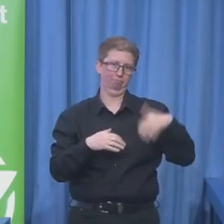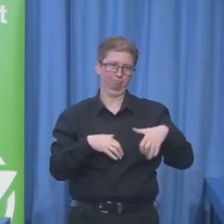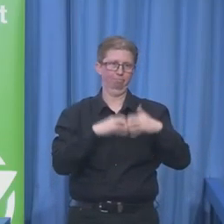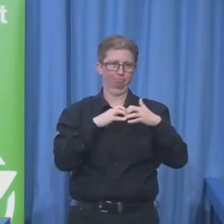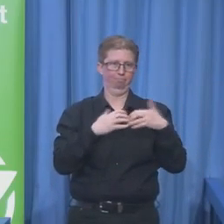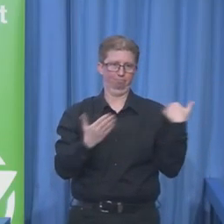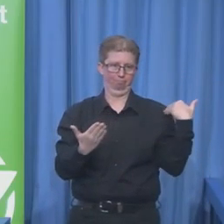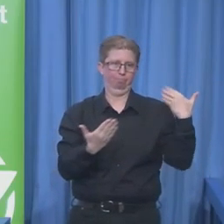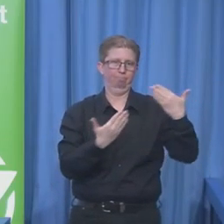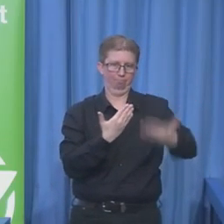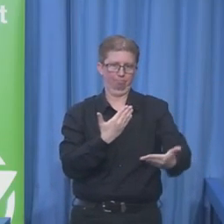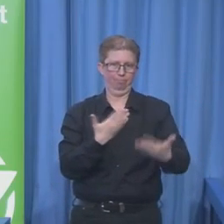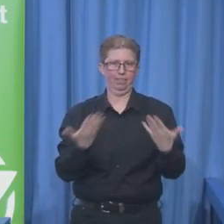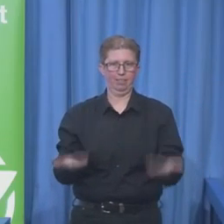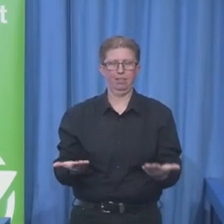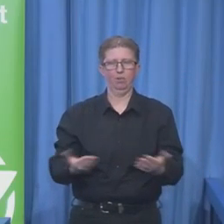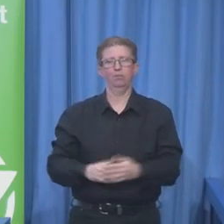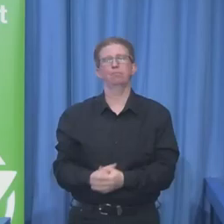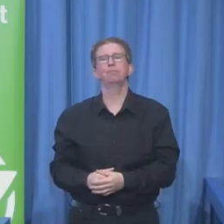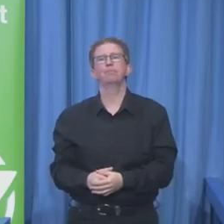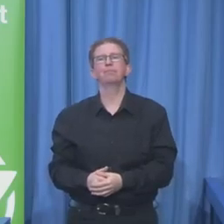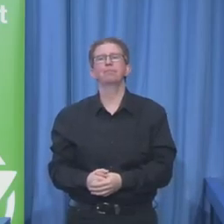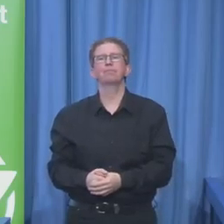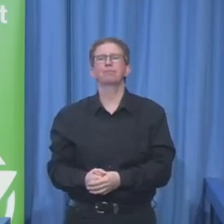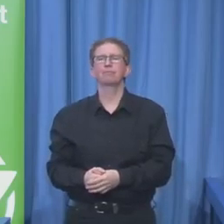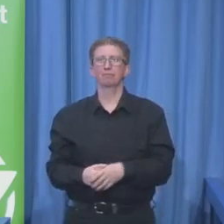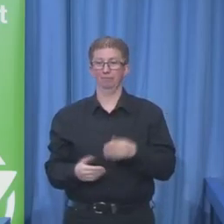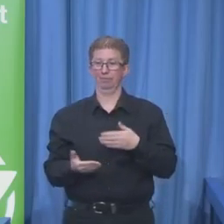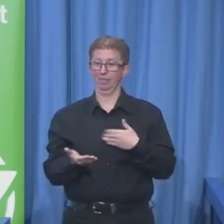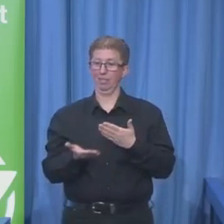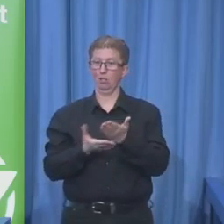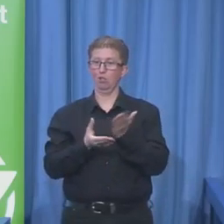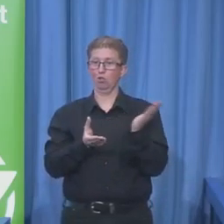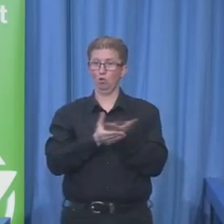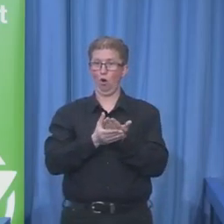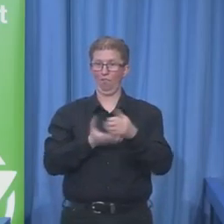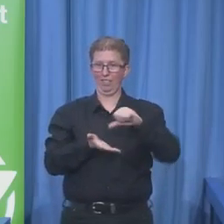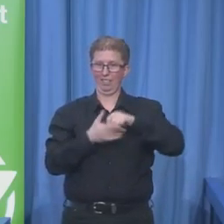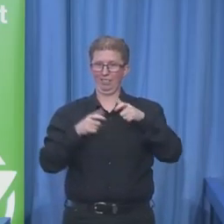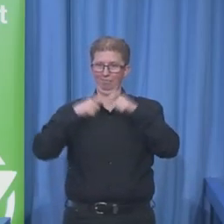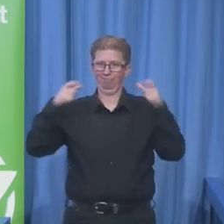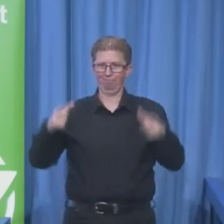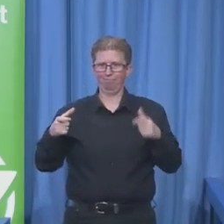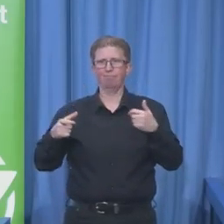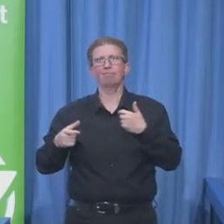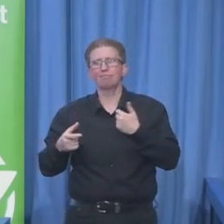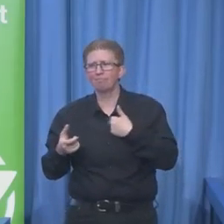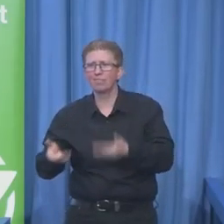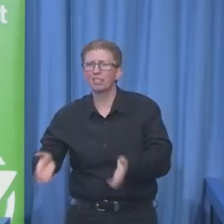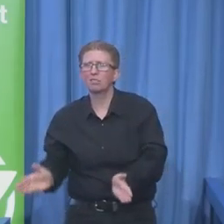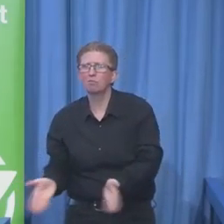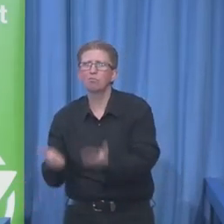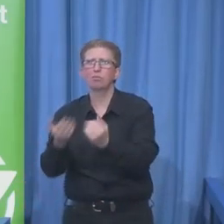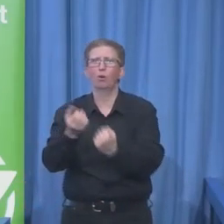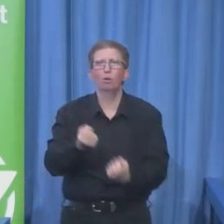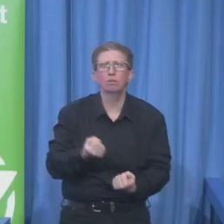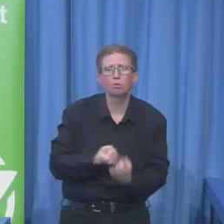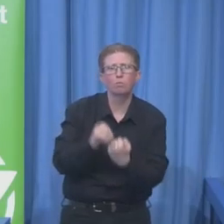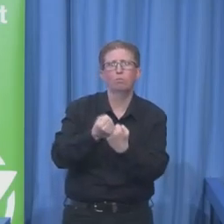So, what do we think are important success factors of our approach? We would say that time is